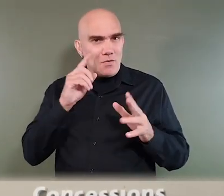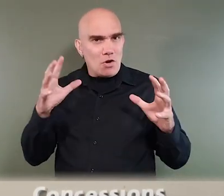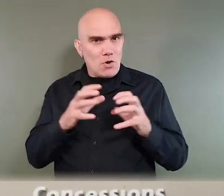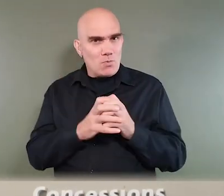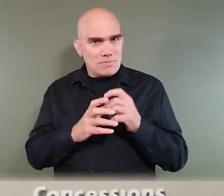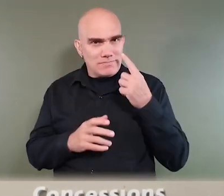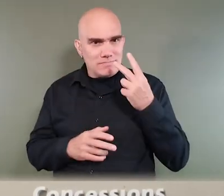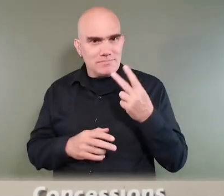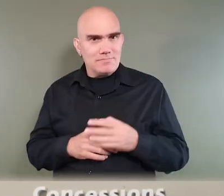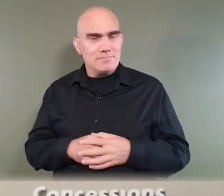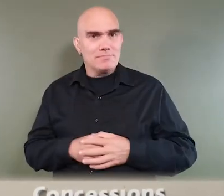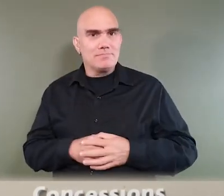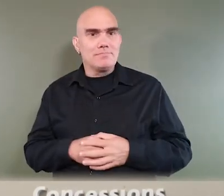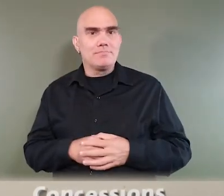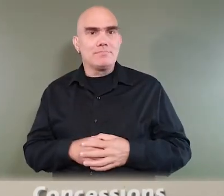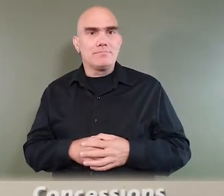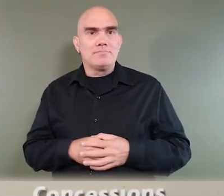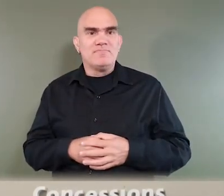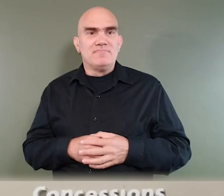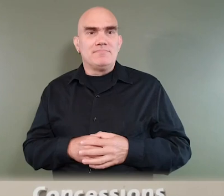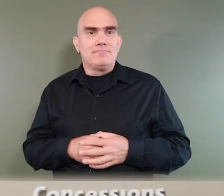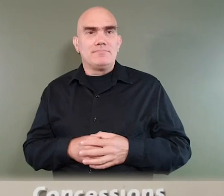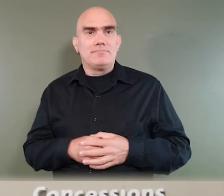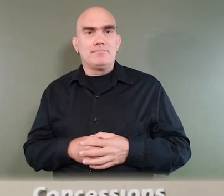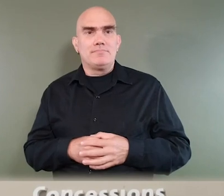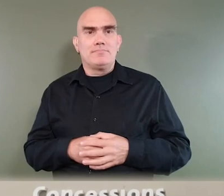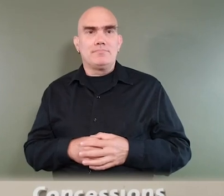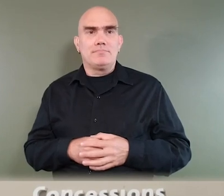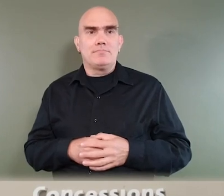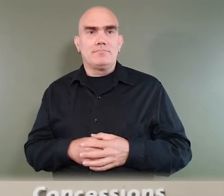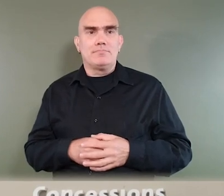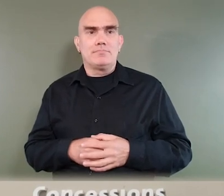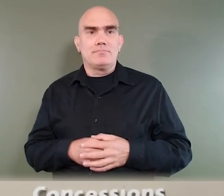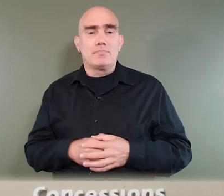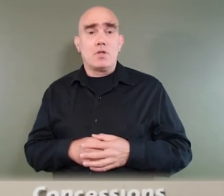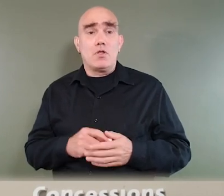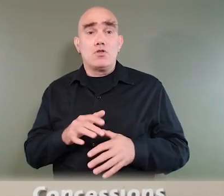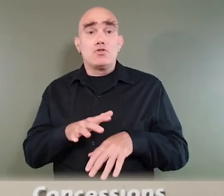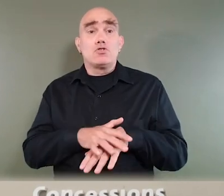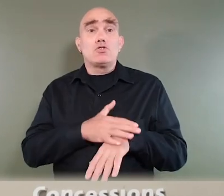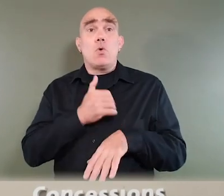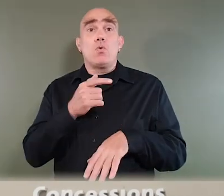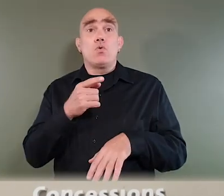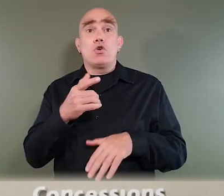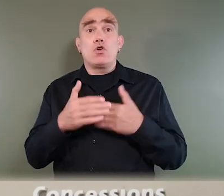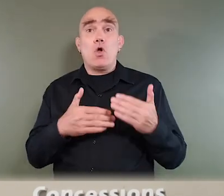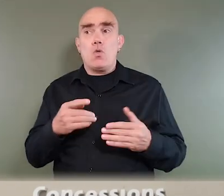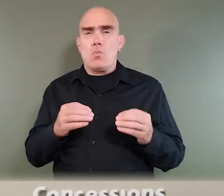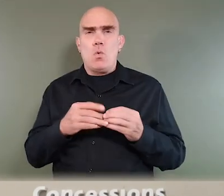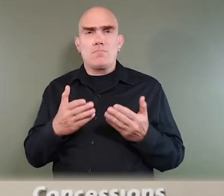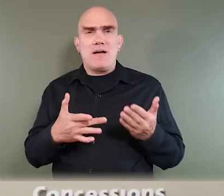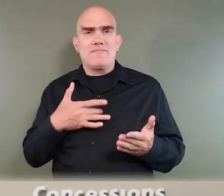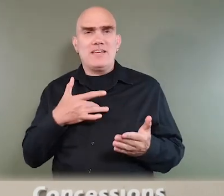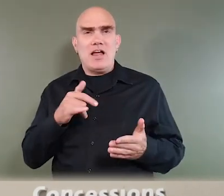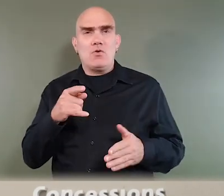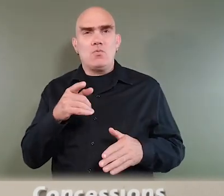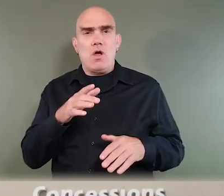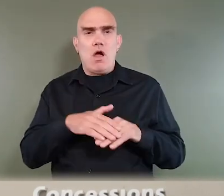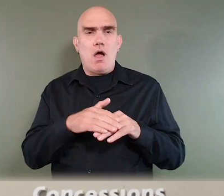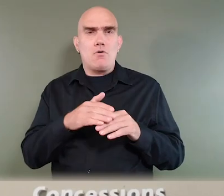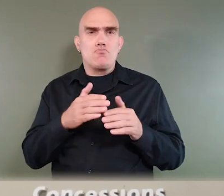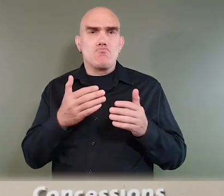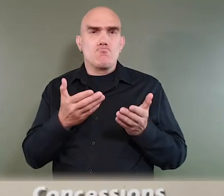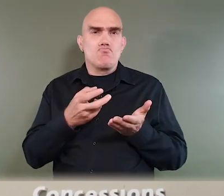Yeah, it takes a second for it to close. Slower you go, the more you might feel like you're on a raft or a